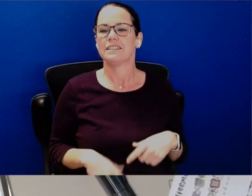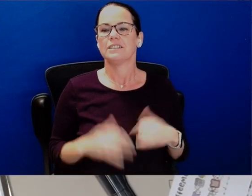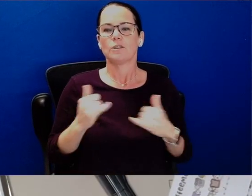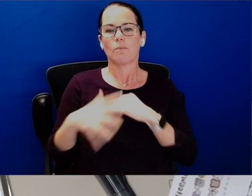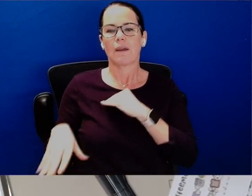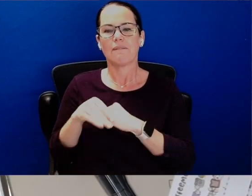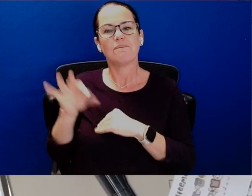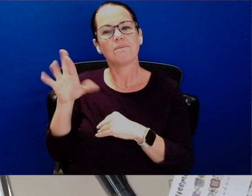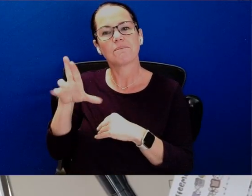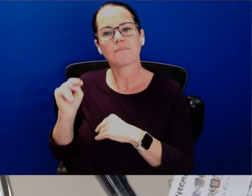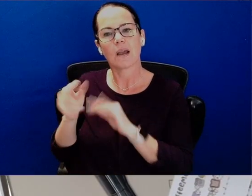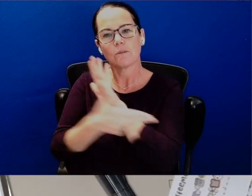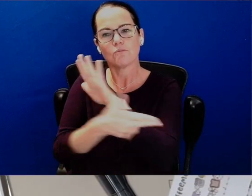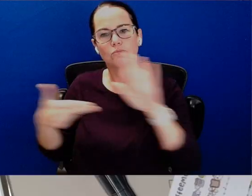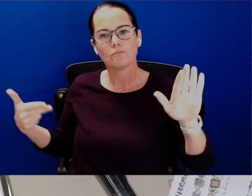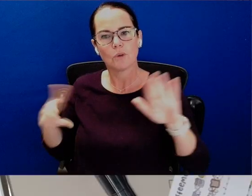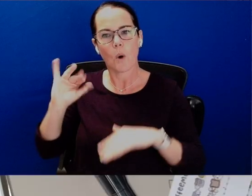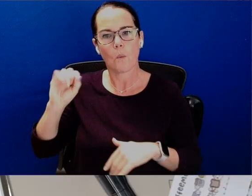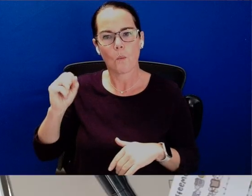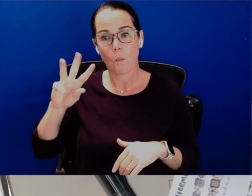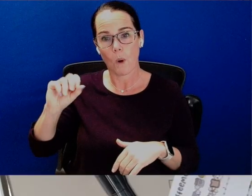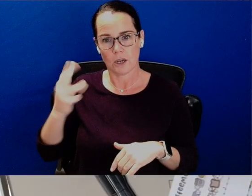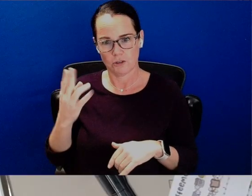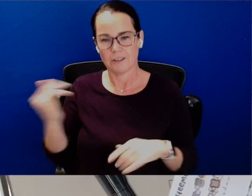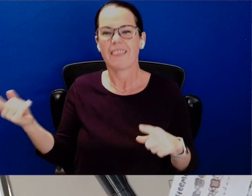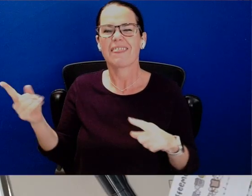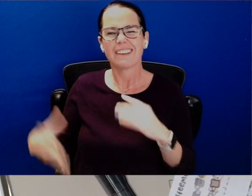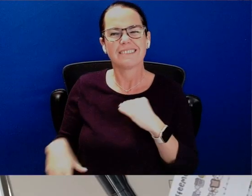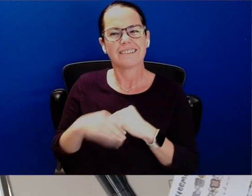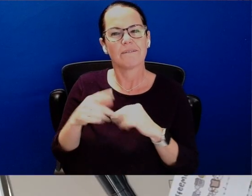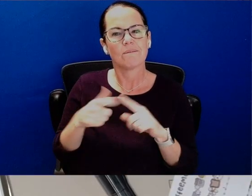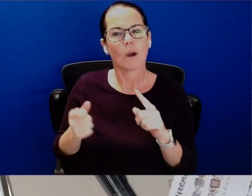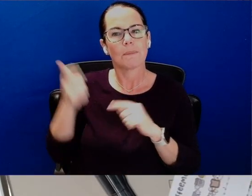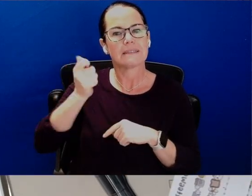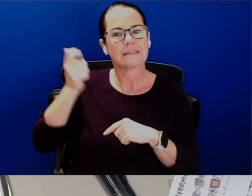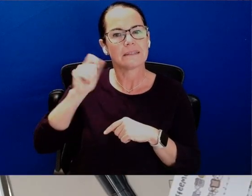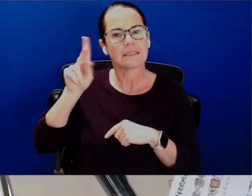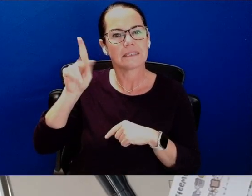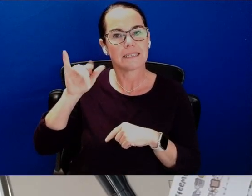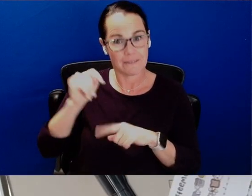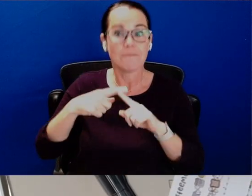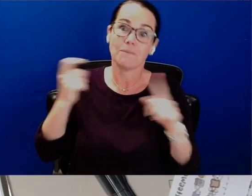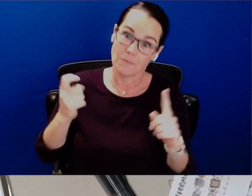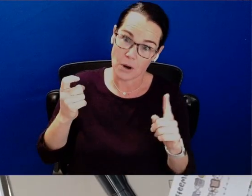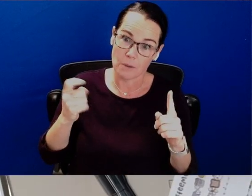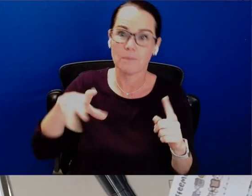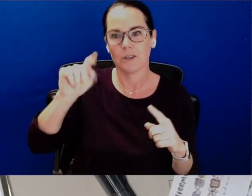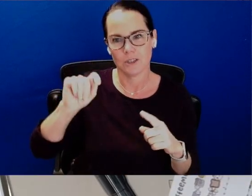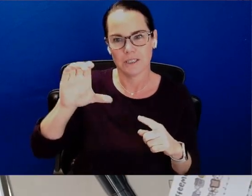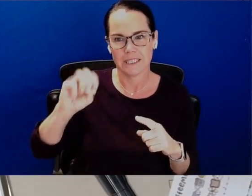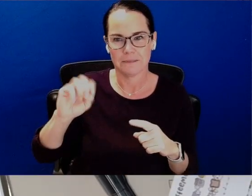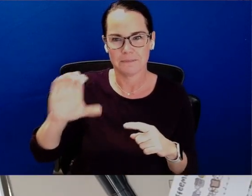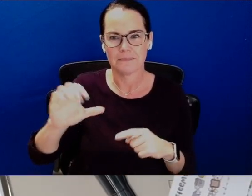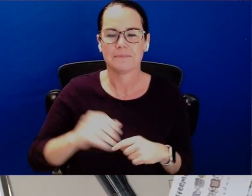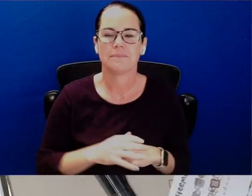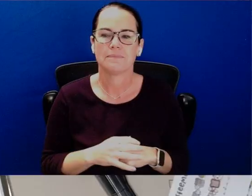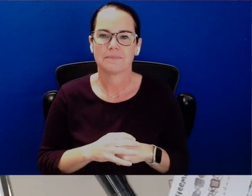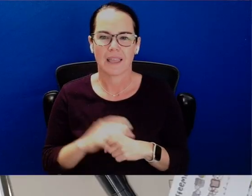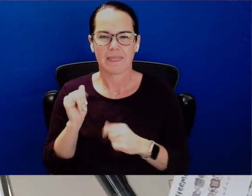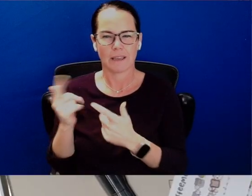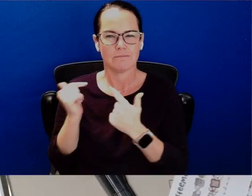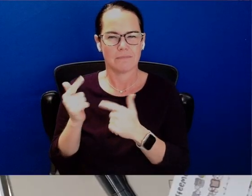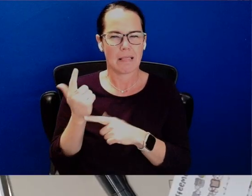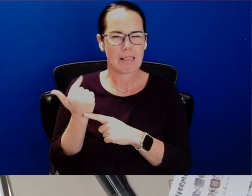this fun little washi. This came in a subscription kit from Coffee Monsters Co.